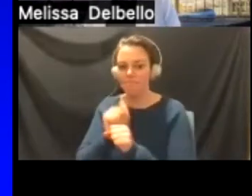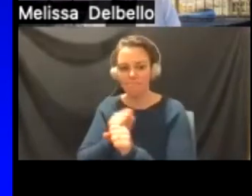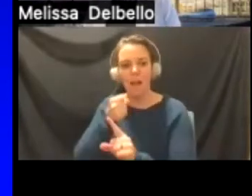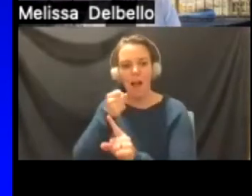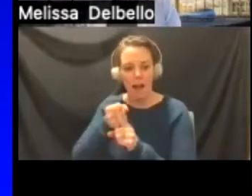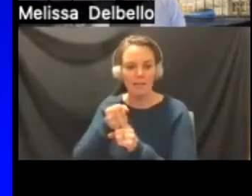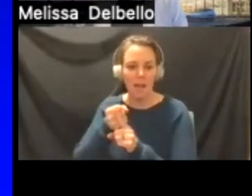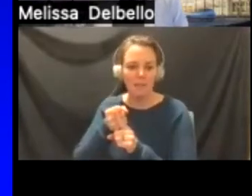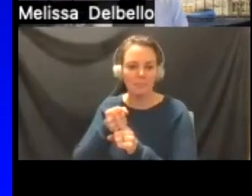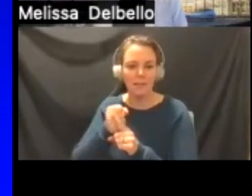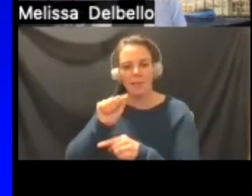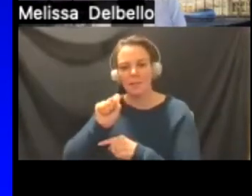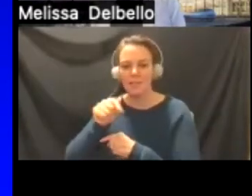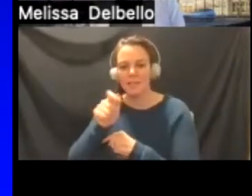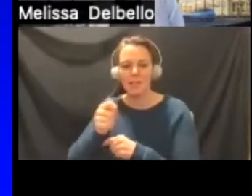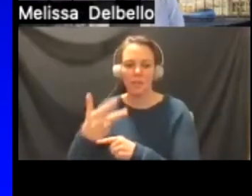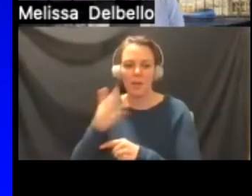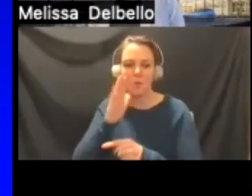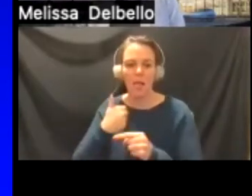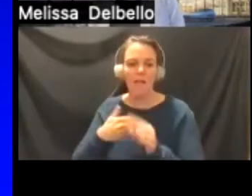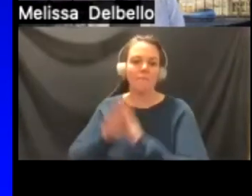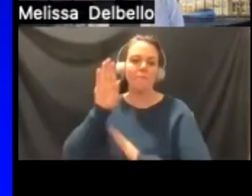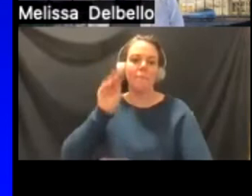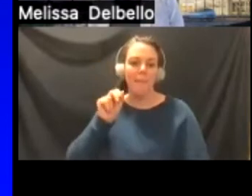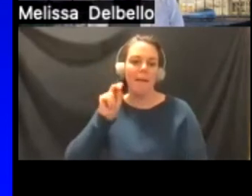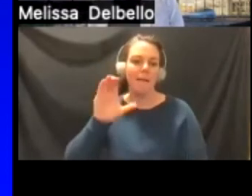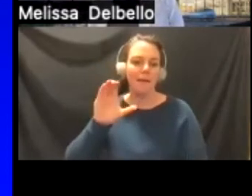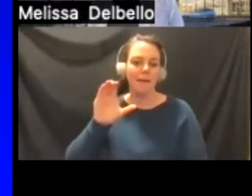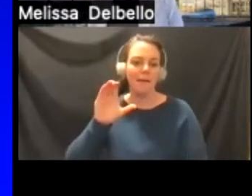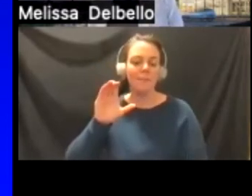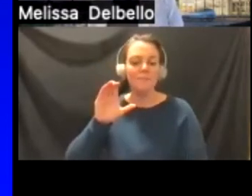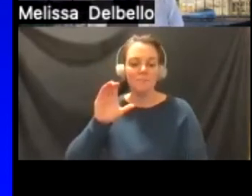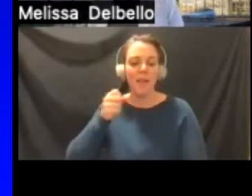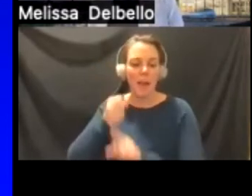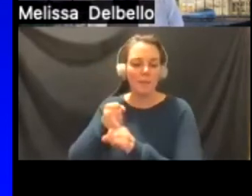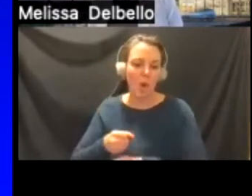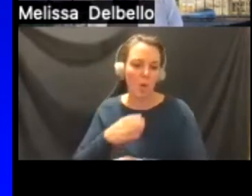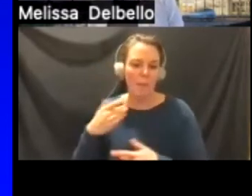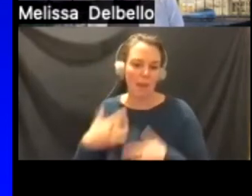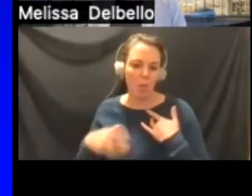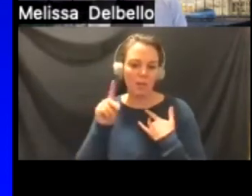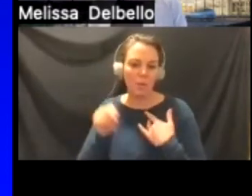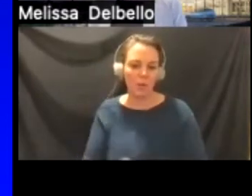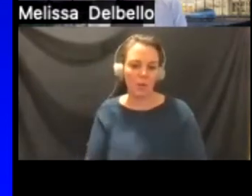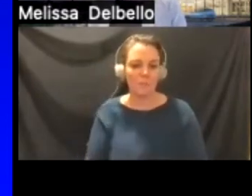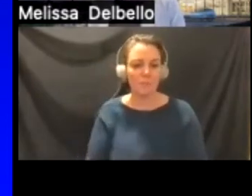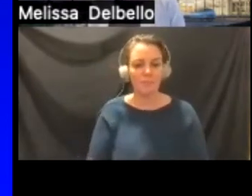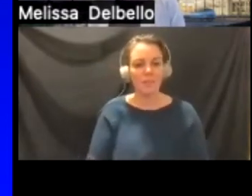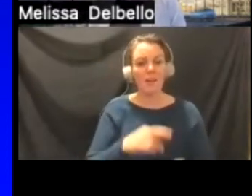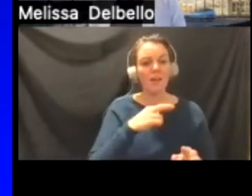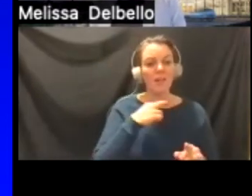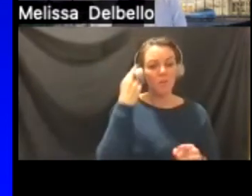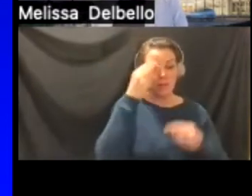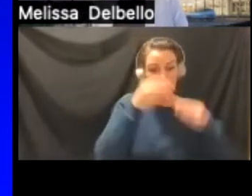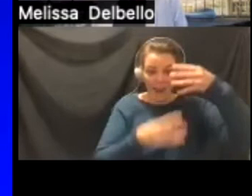3 of developing a manic episode and bipolar disorder. The risk factors and markers have been looked at